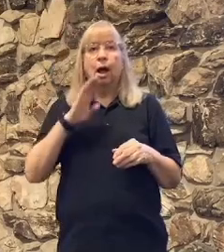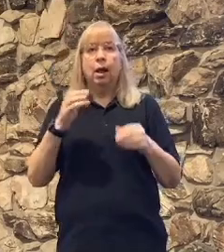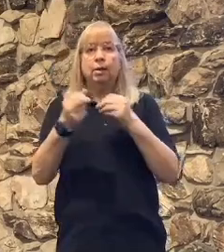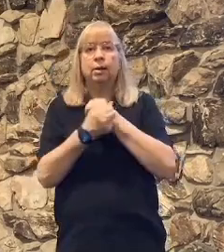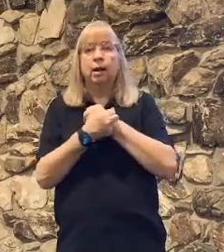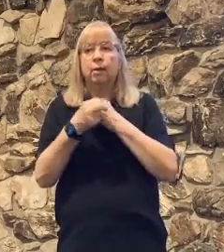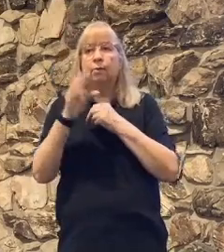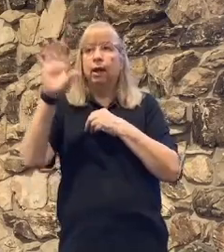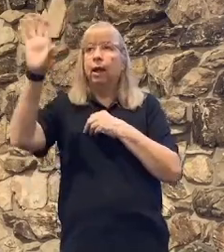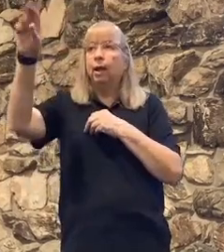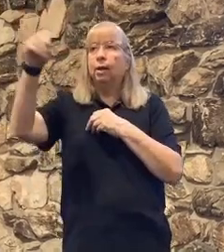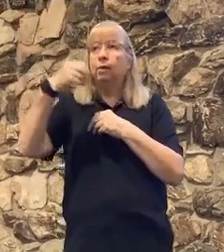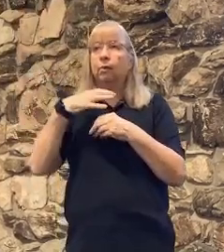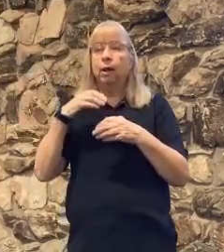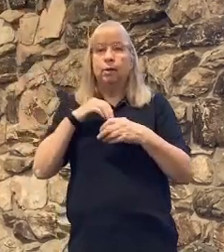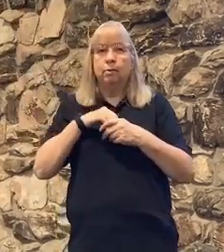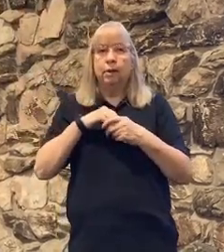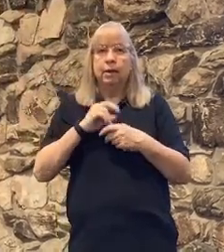us.